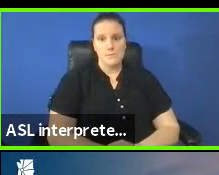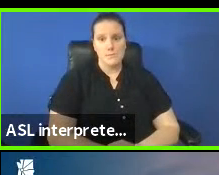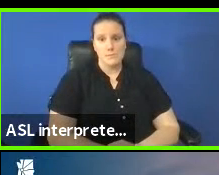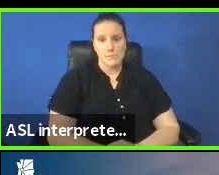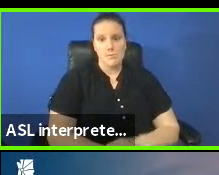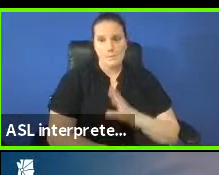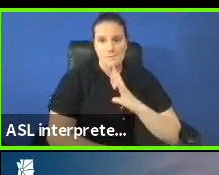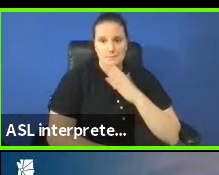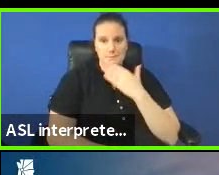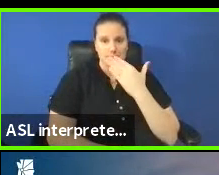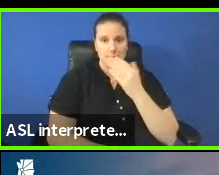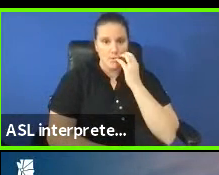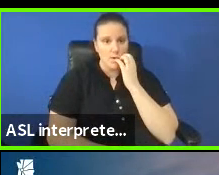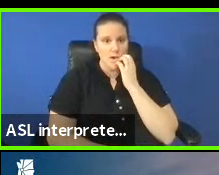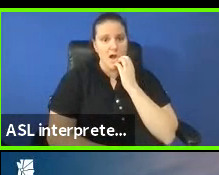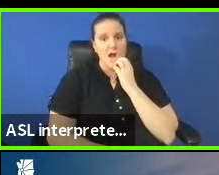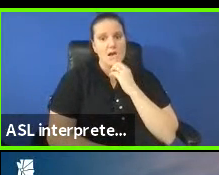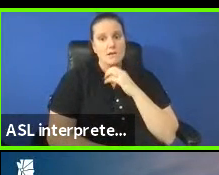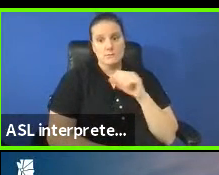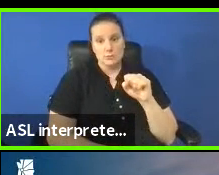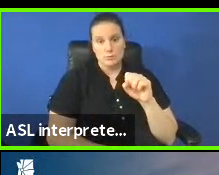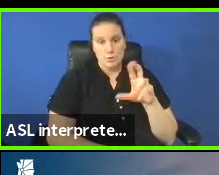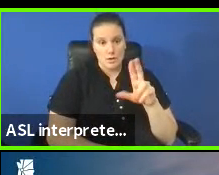Thank you, Peter. Soren.